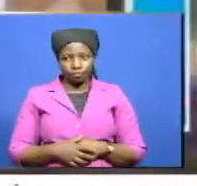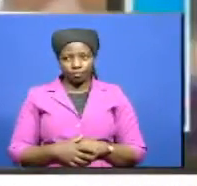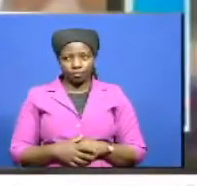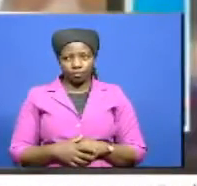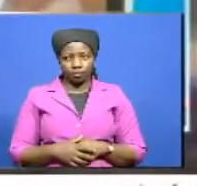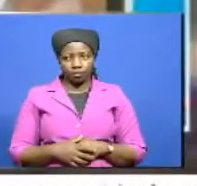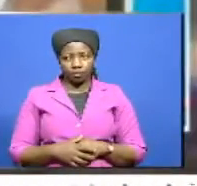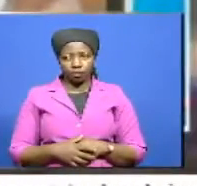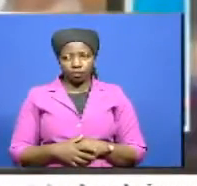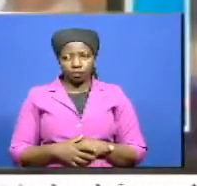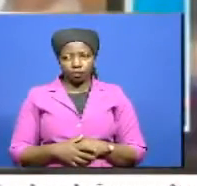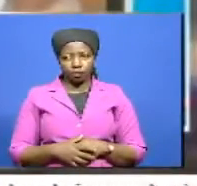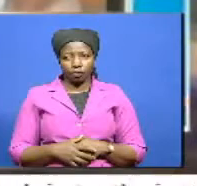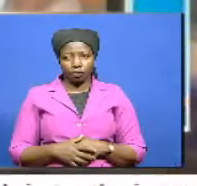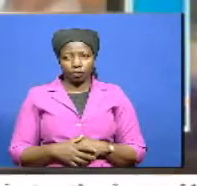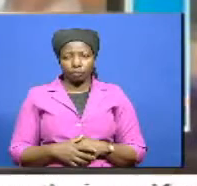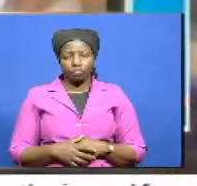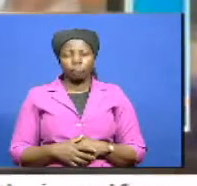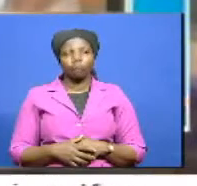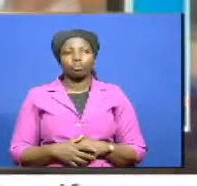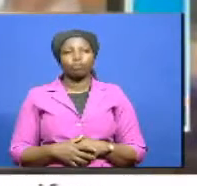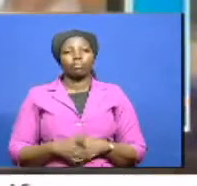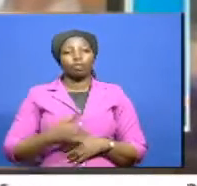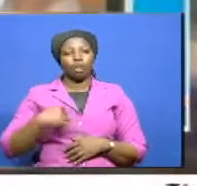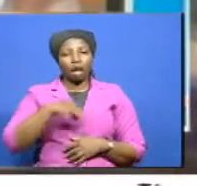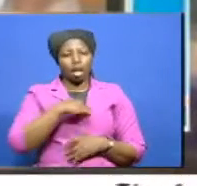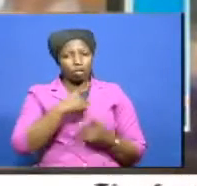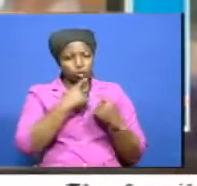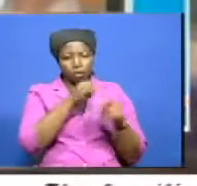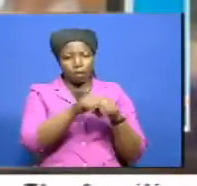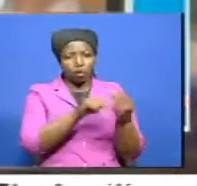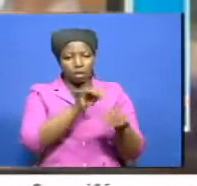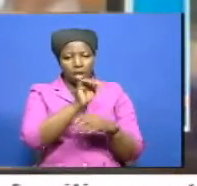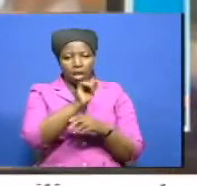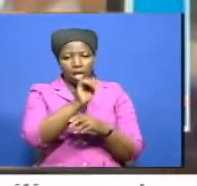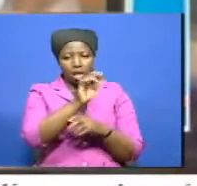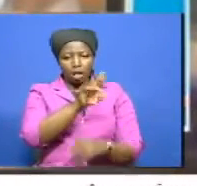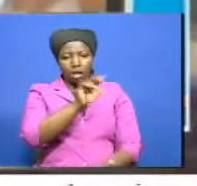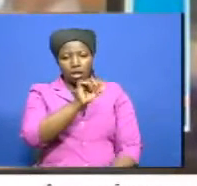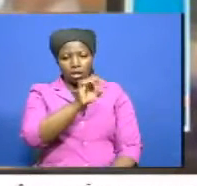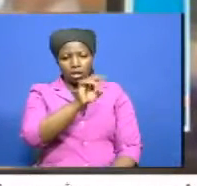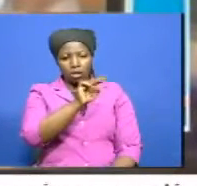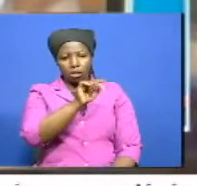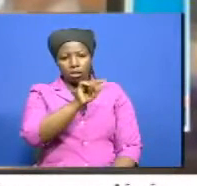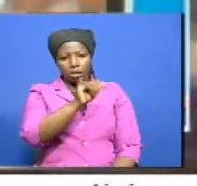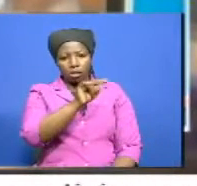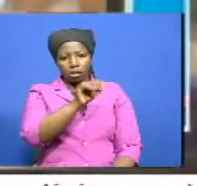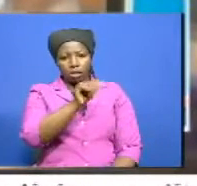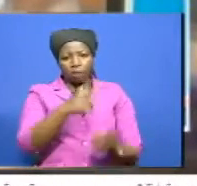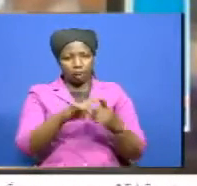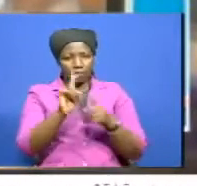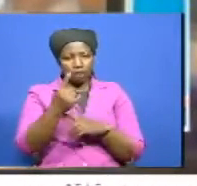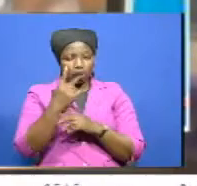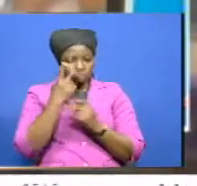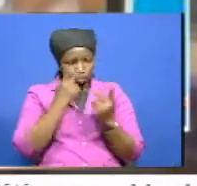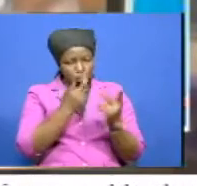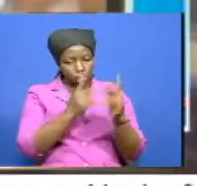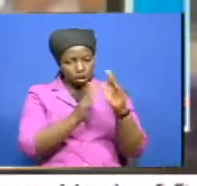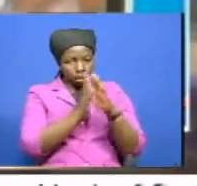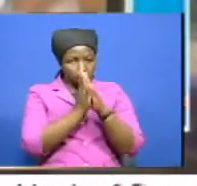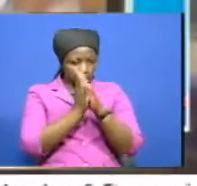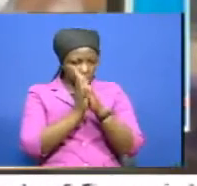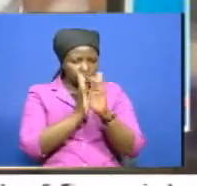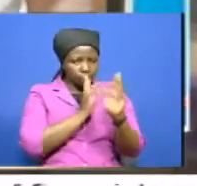Actually, we'll talk about Argentina in detail, yes, because that's exactly a whole story by itself. But let's first of all look at Saturday's results. 26-12